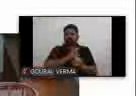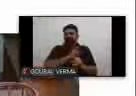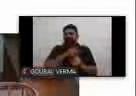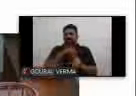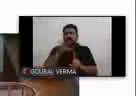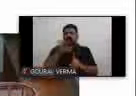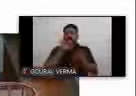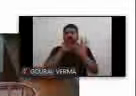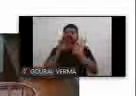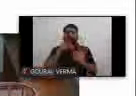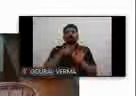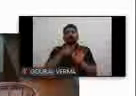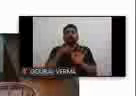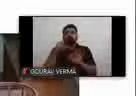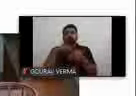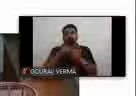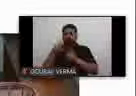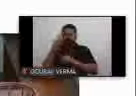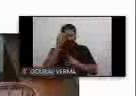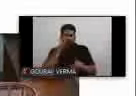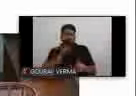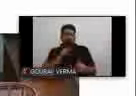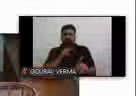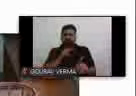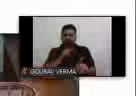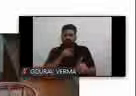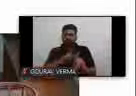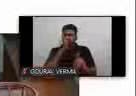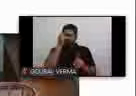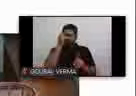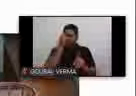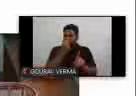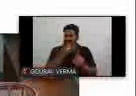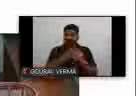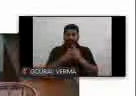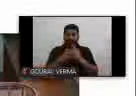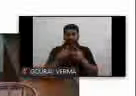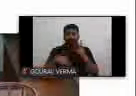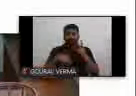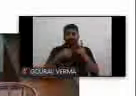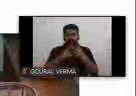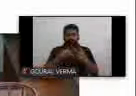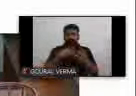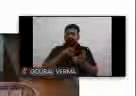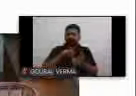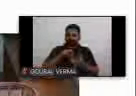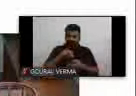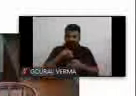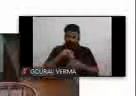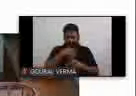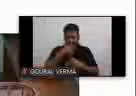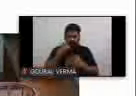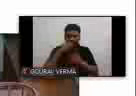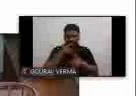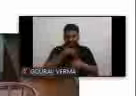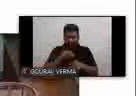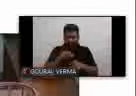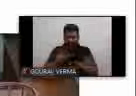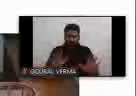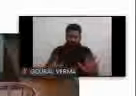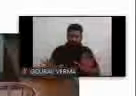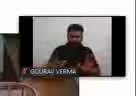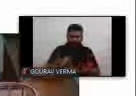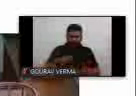that will give you an idea about perception. Again, chalne ke time whether the child is hesitating to put his